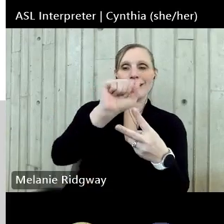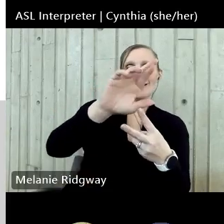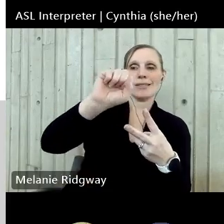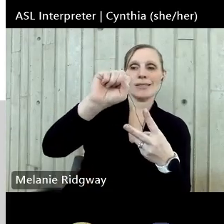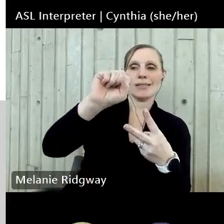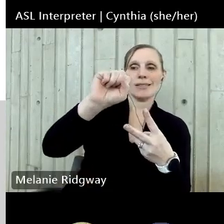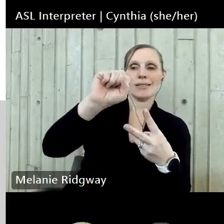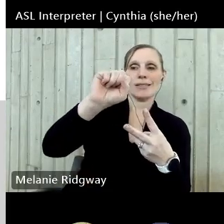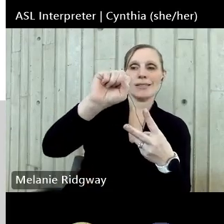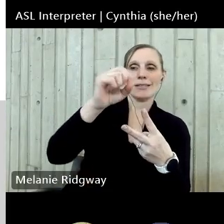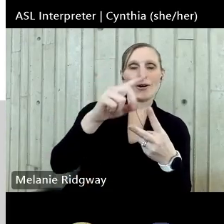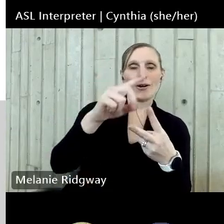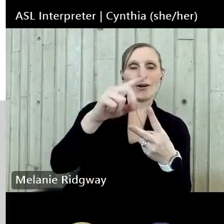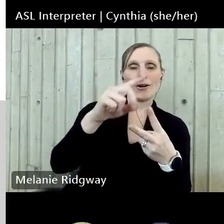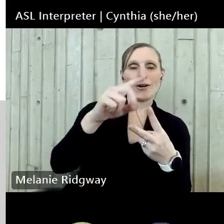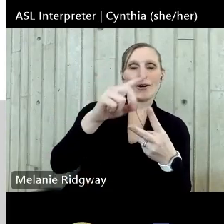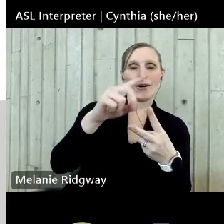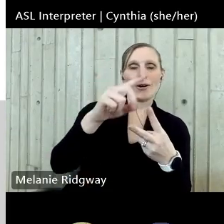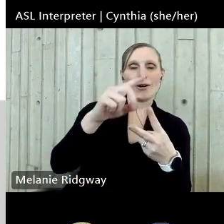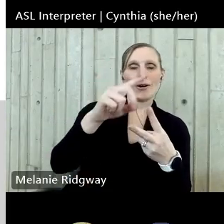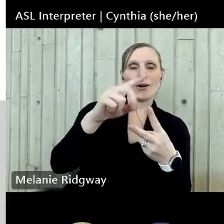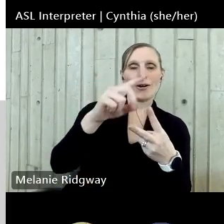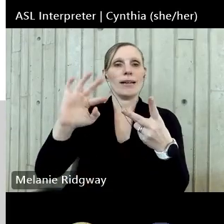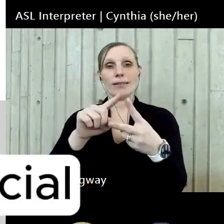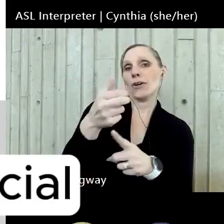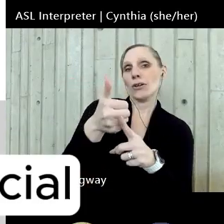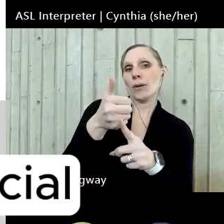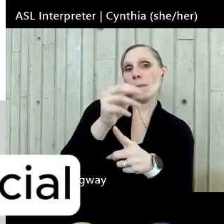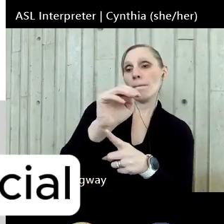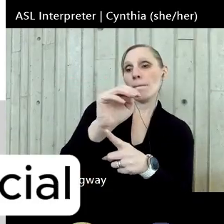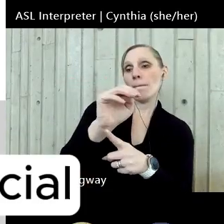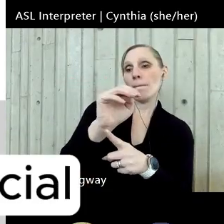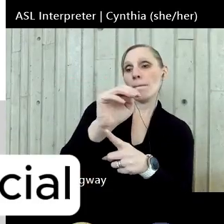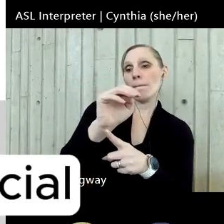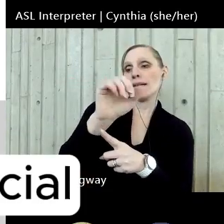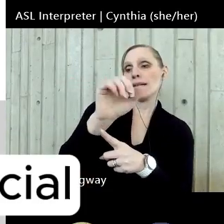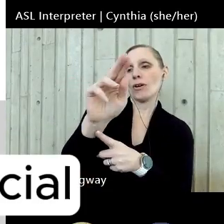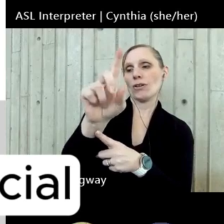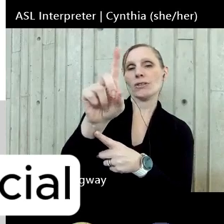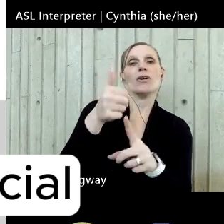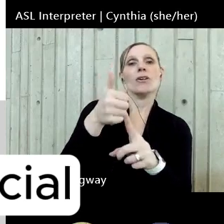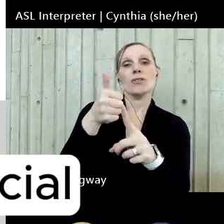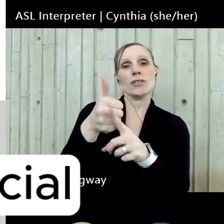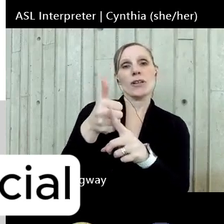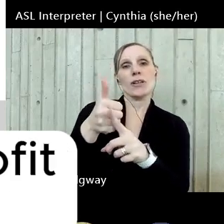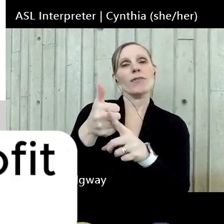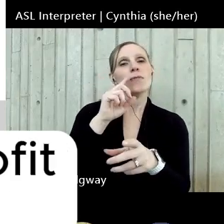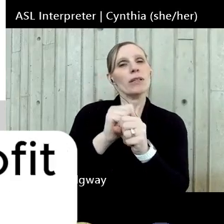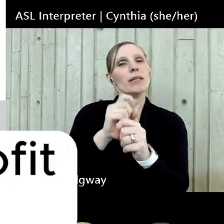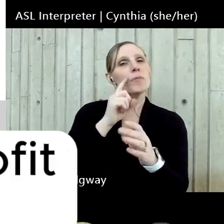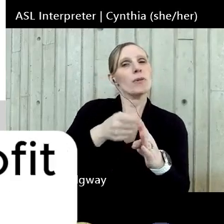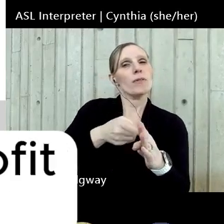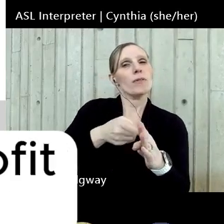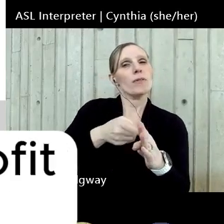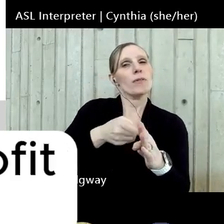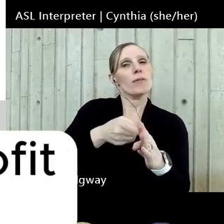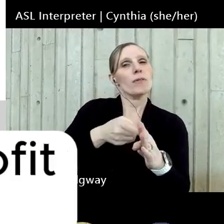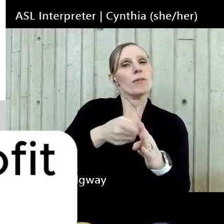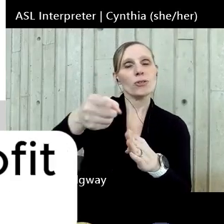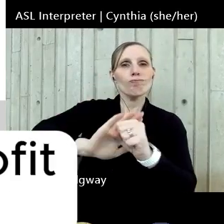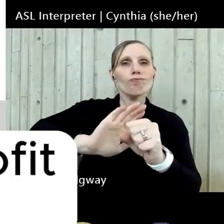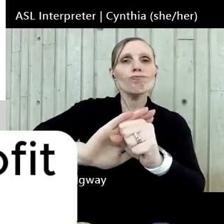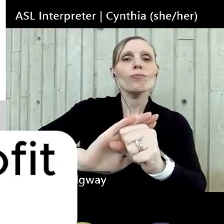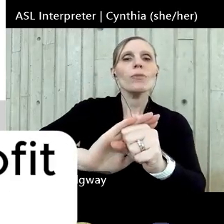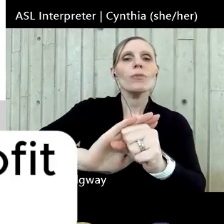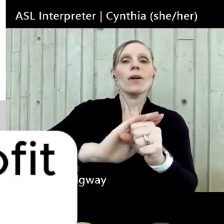Sarah McDonald. Sarah McDonald is a professional dedicated to driving positive change in social enterprise and employment